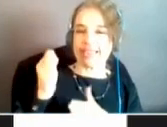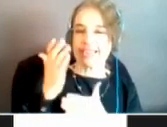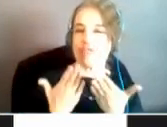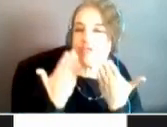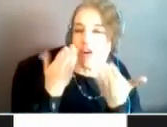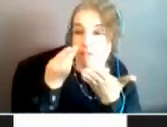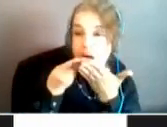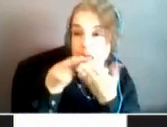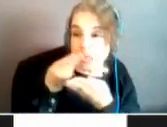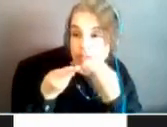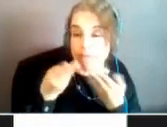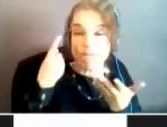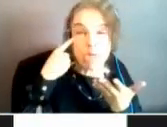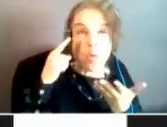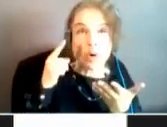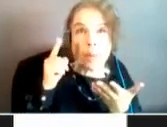funding for